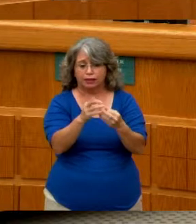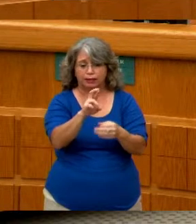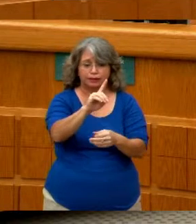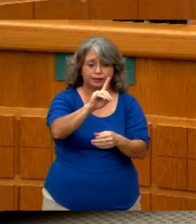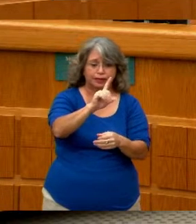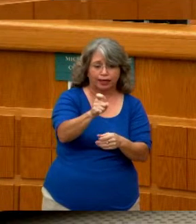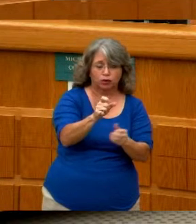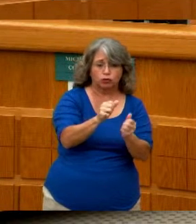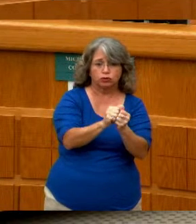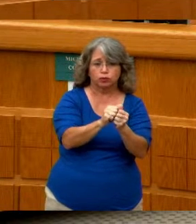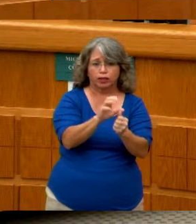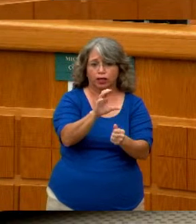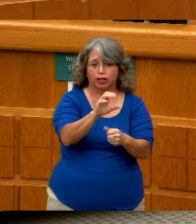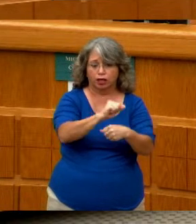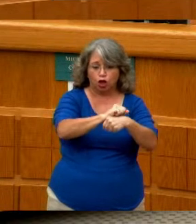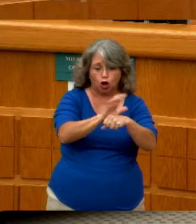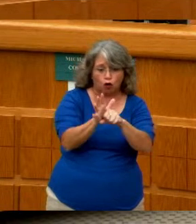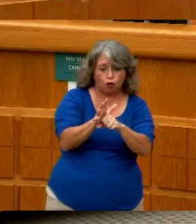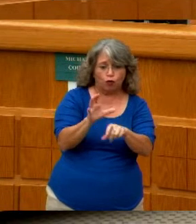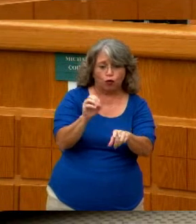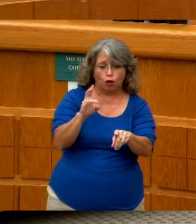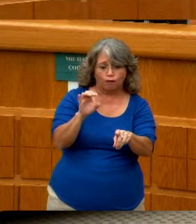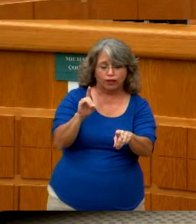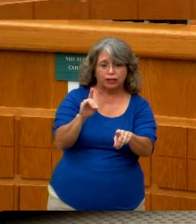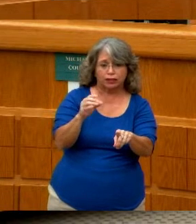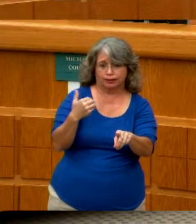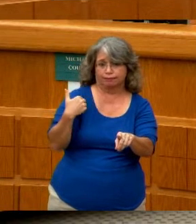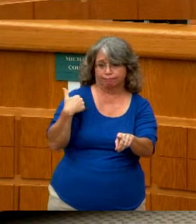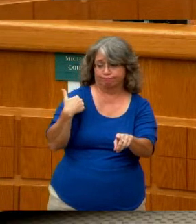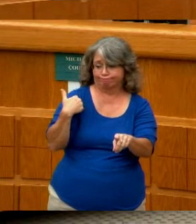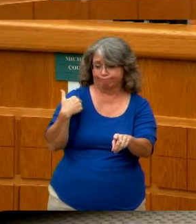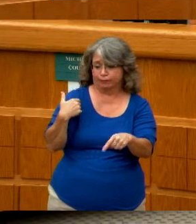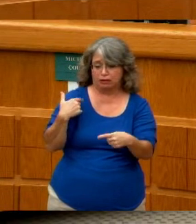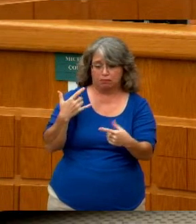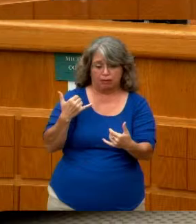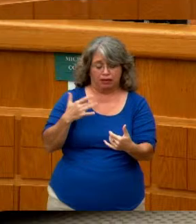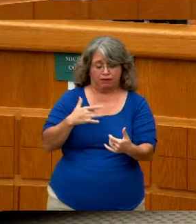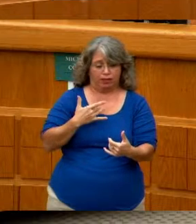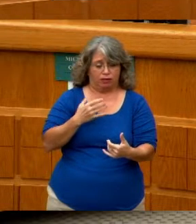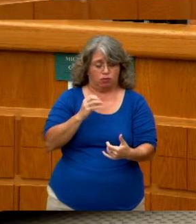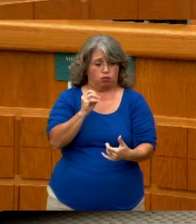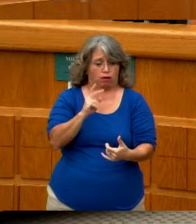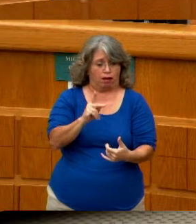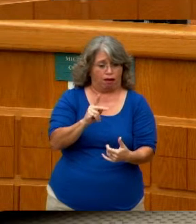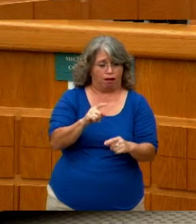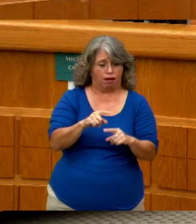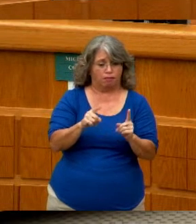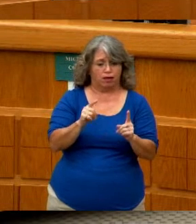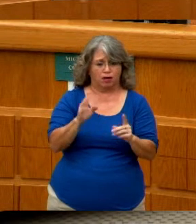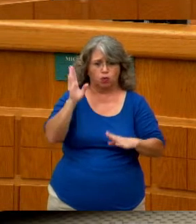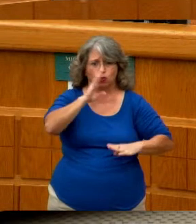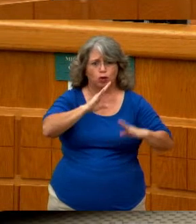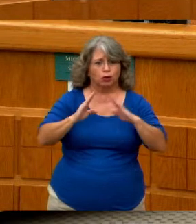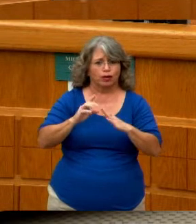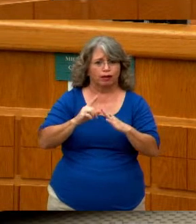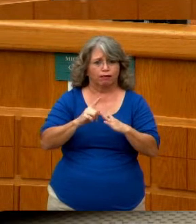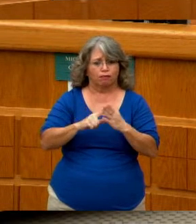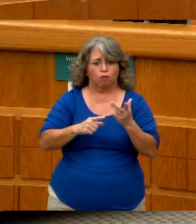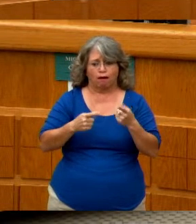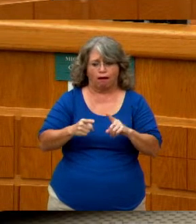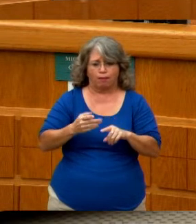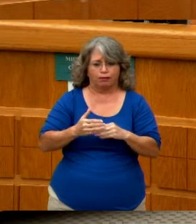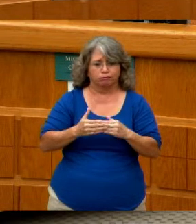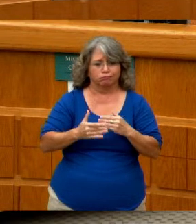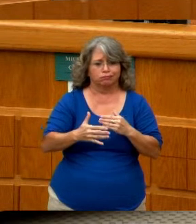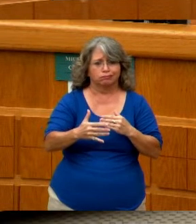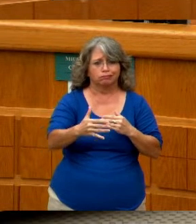with COVID-19 in the past and you're worried about late-term effects, or you have an active case now, or you're still in